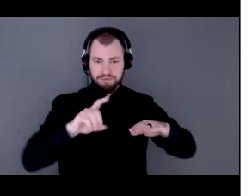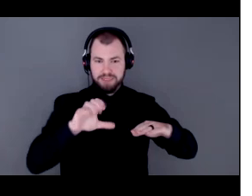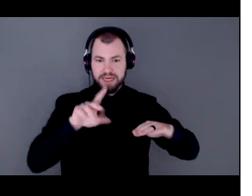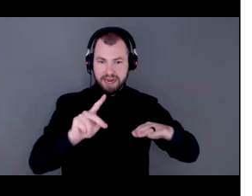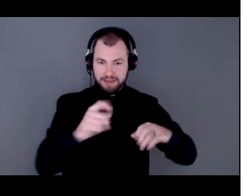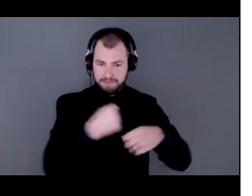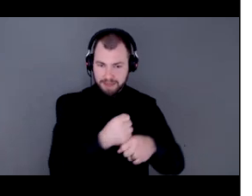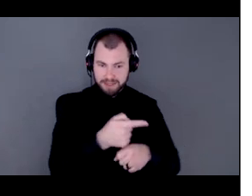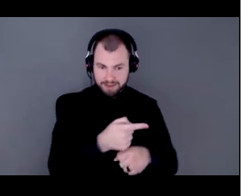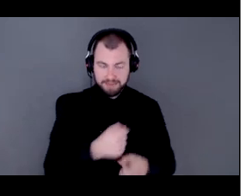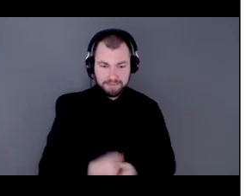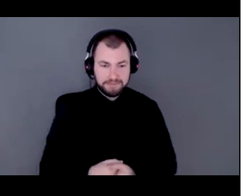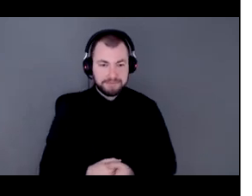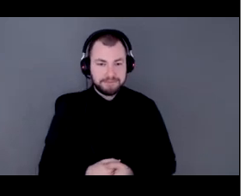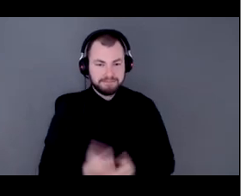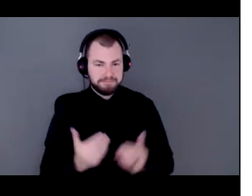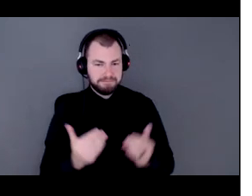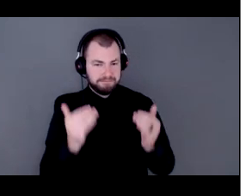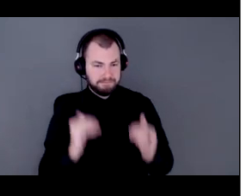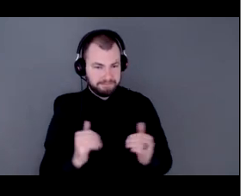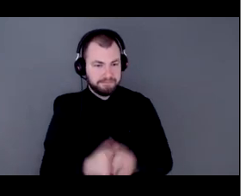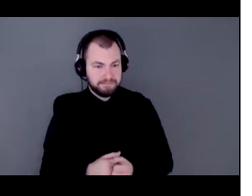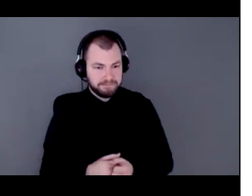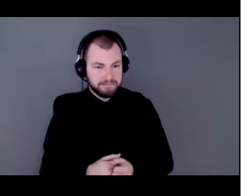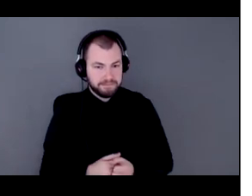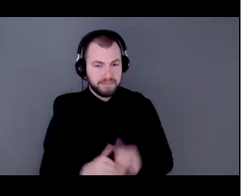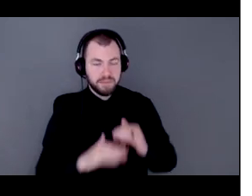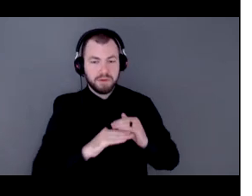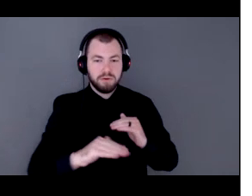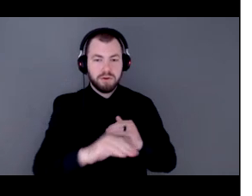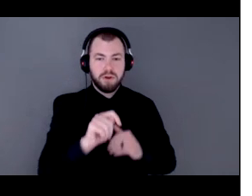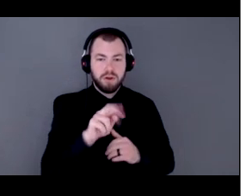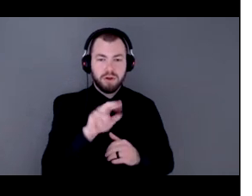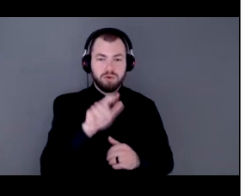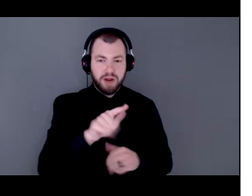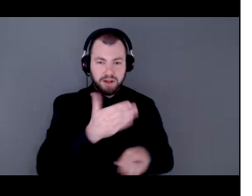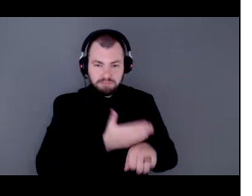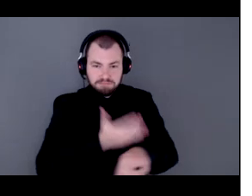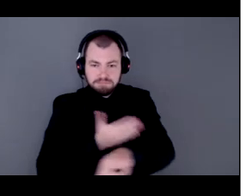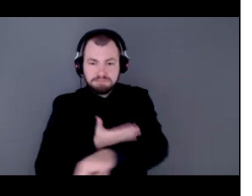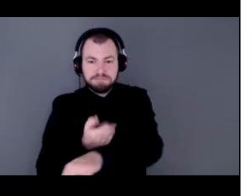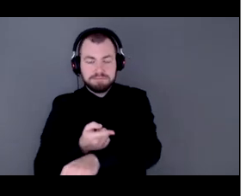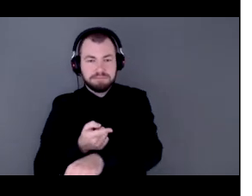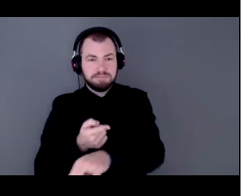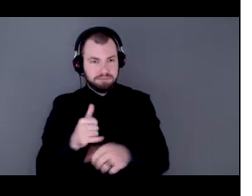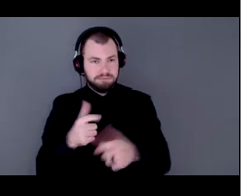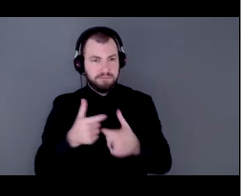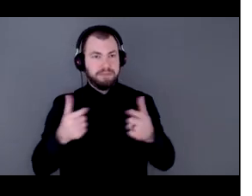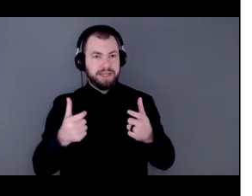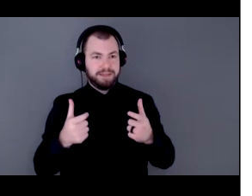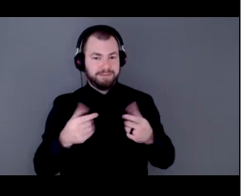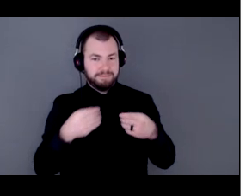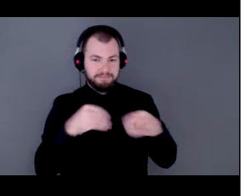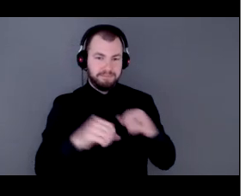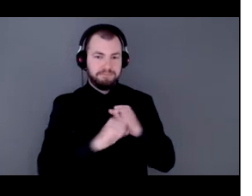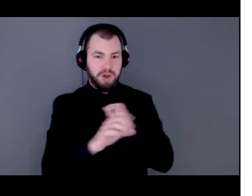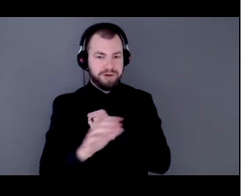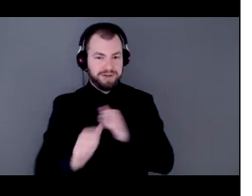please. Trail rehabilitation, as I mentioned on the previous slide, was a big marketing effort on our part. And